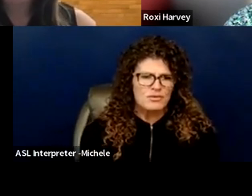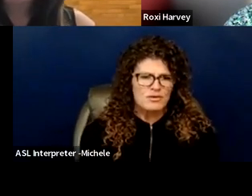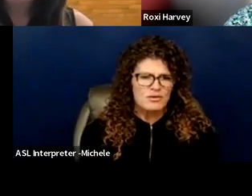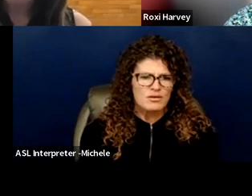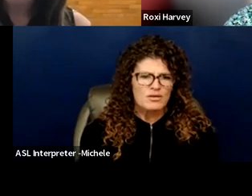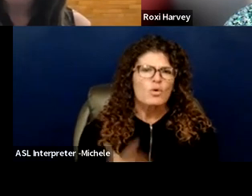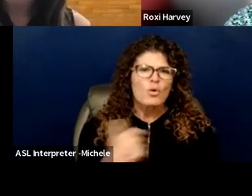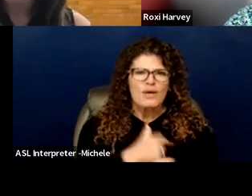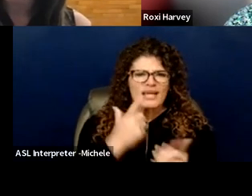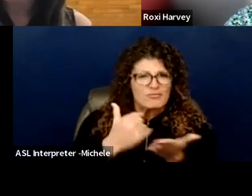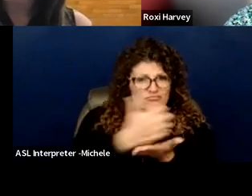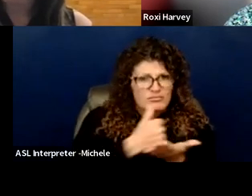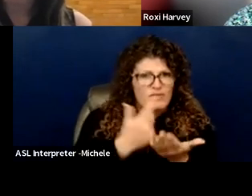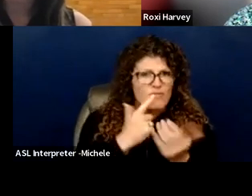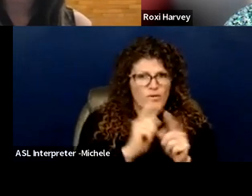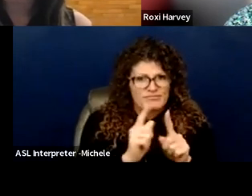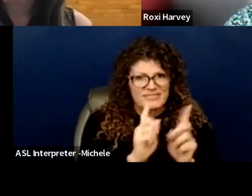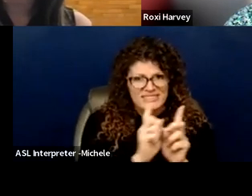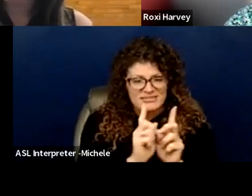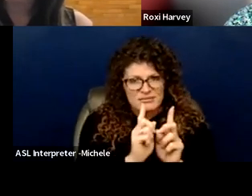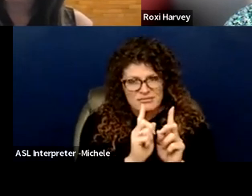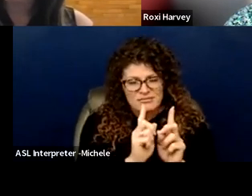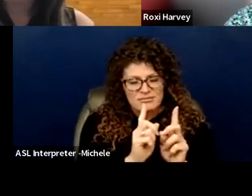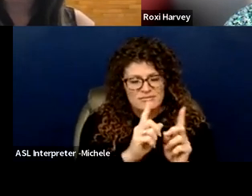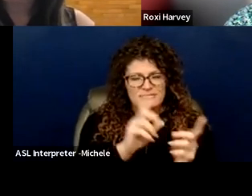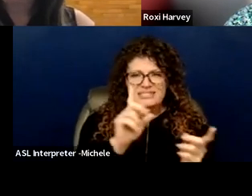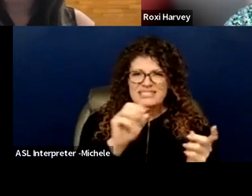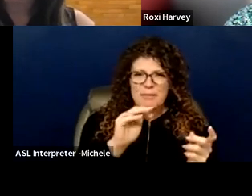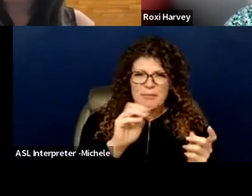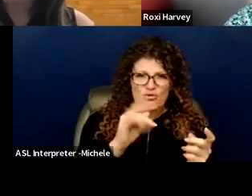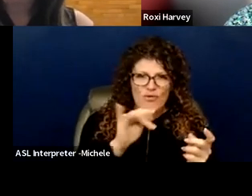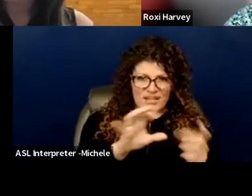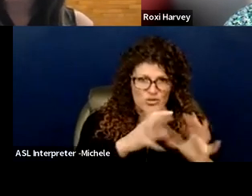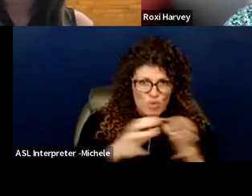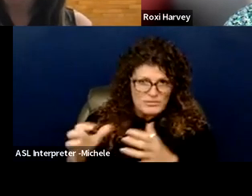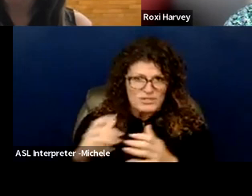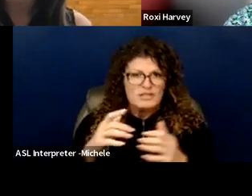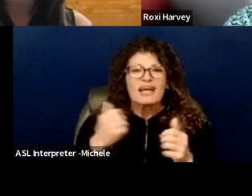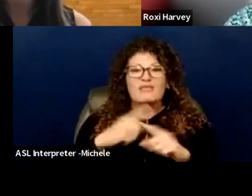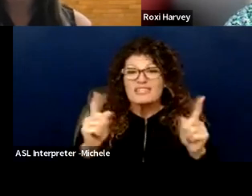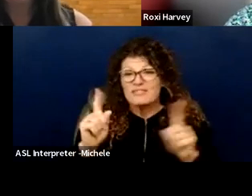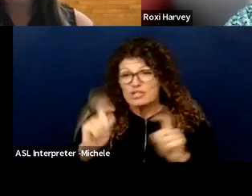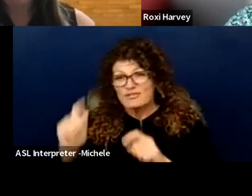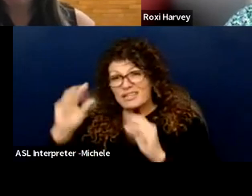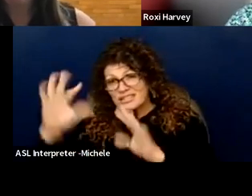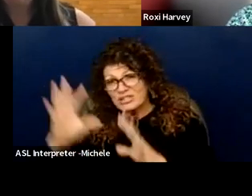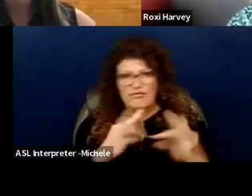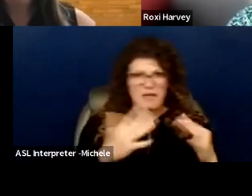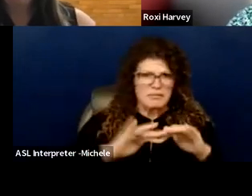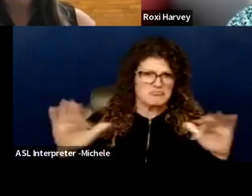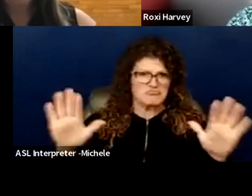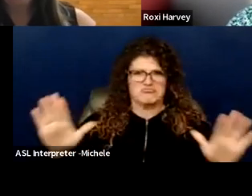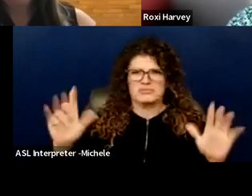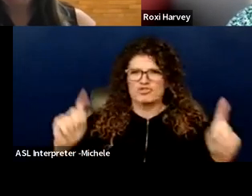demographic groups. And we have a different survey for teachers as well as for families. Yeah, because I'm thinking that if